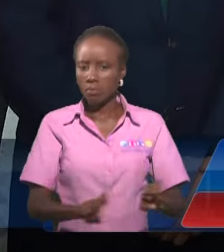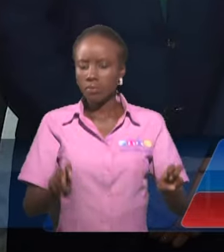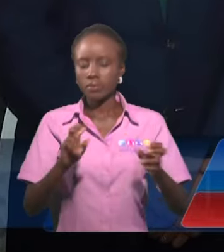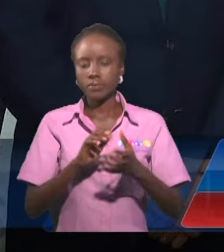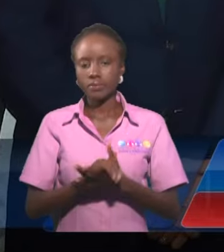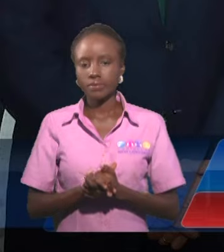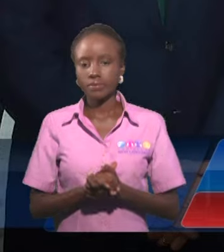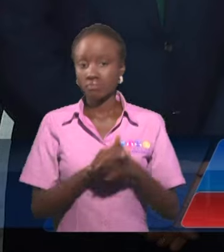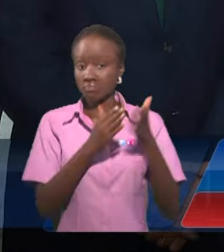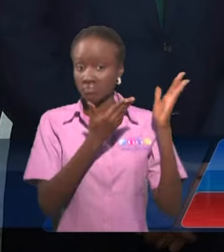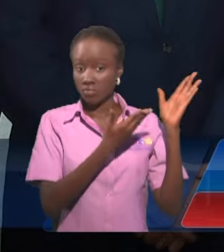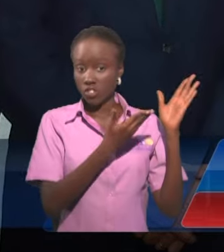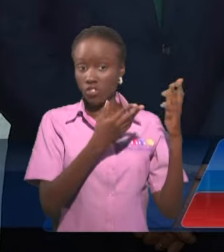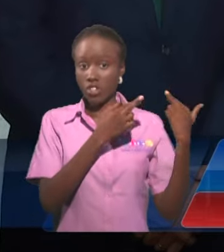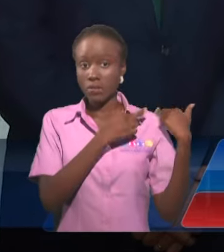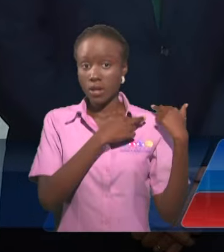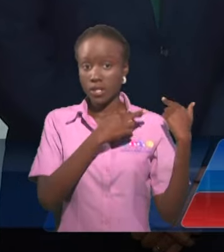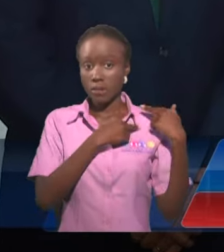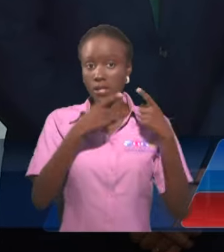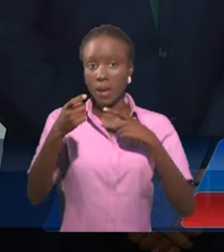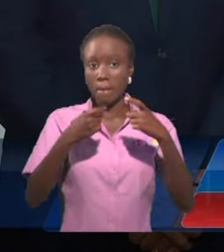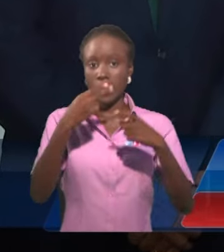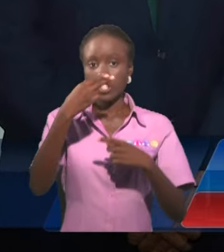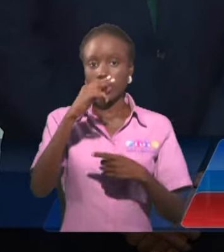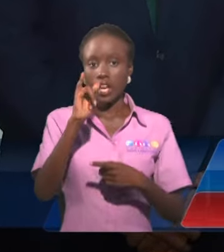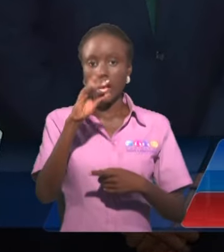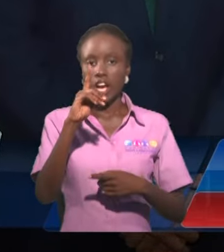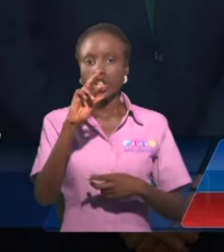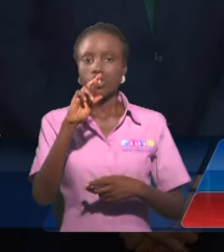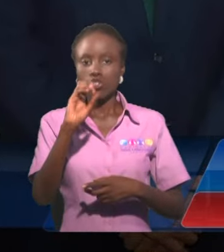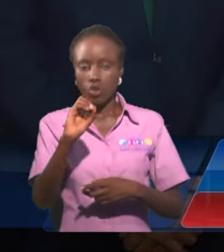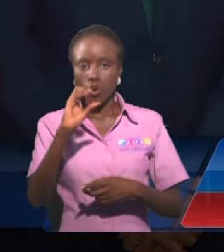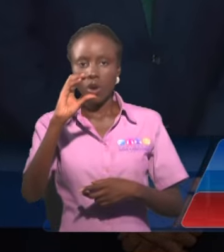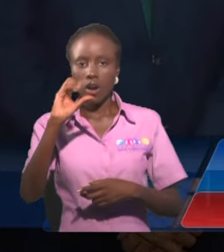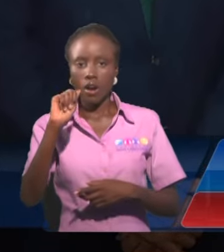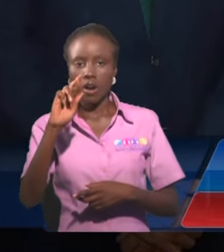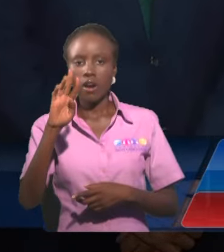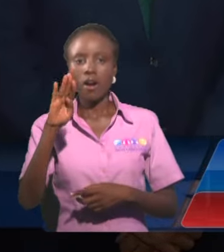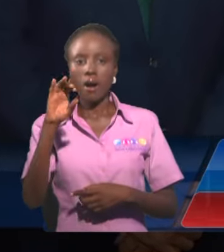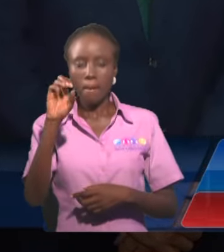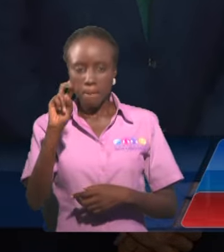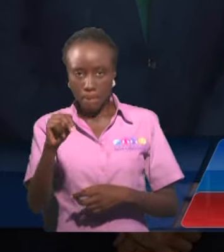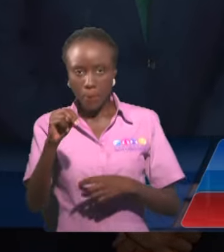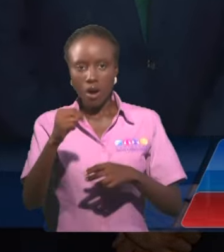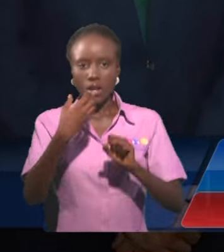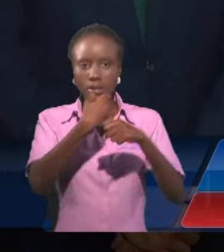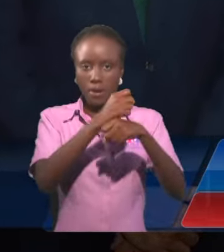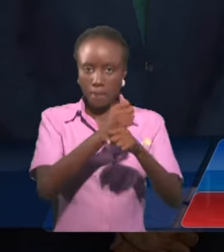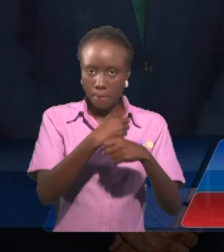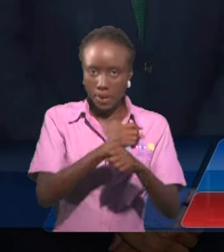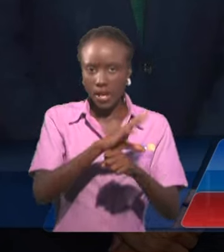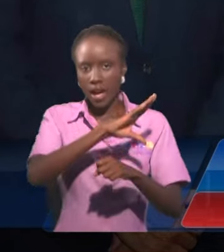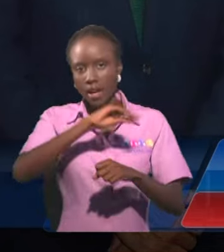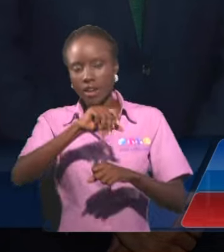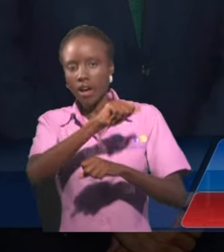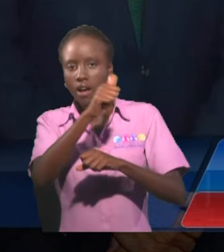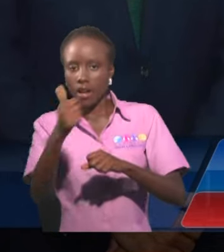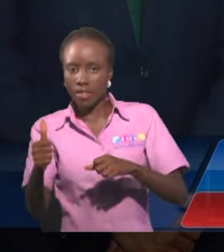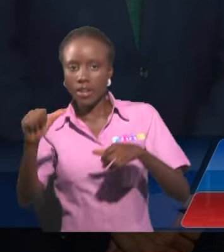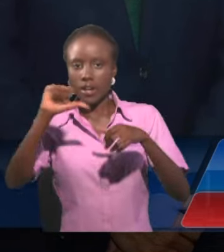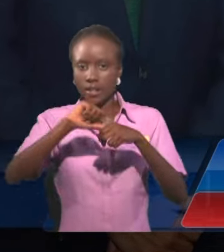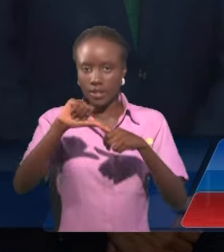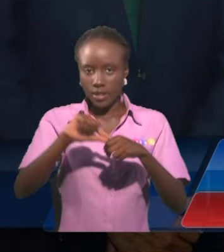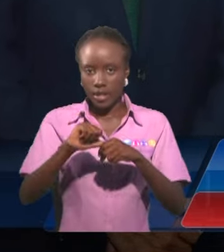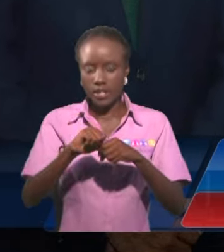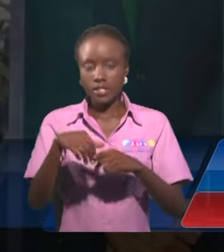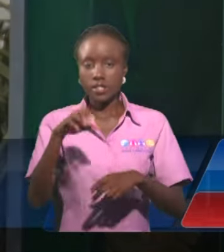tasked with managing BP's hydrocarbon production and exploration and its gas production assets, and was among a group of BP executives who